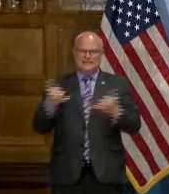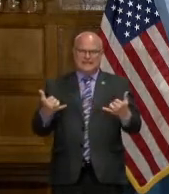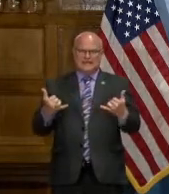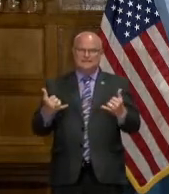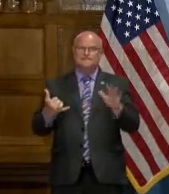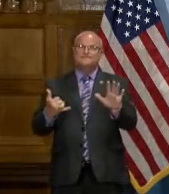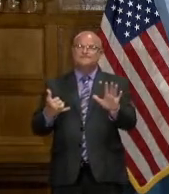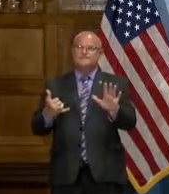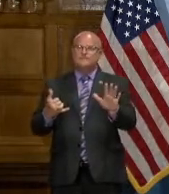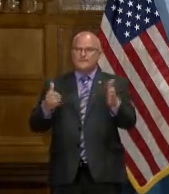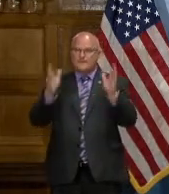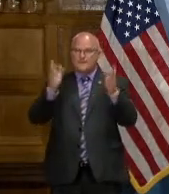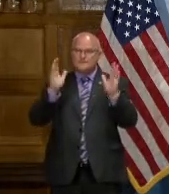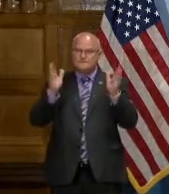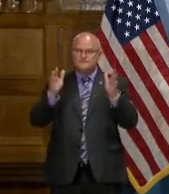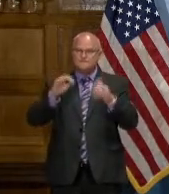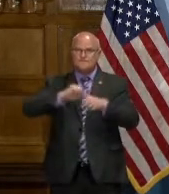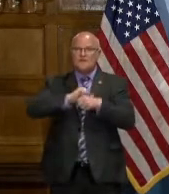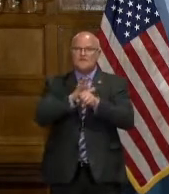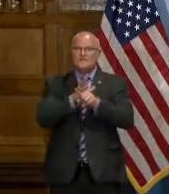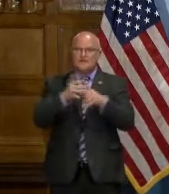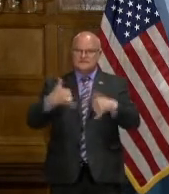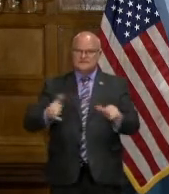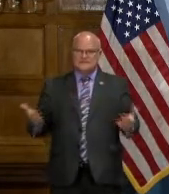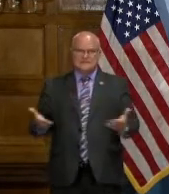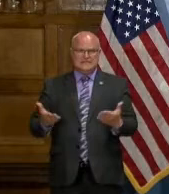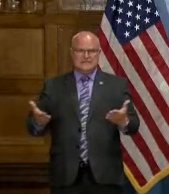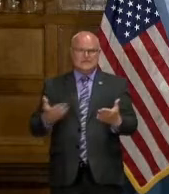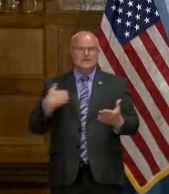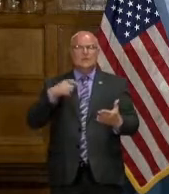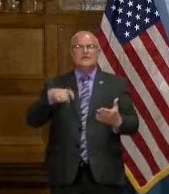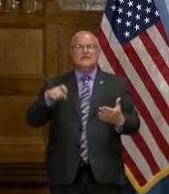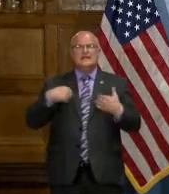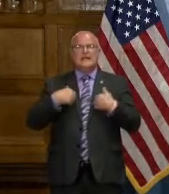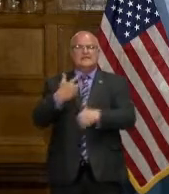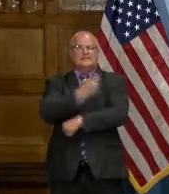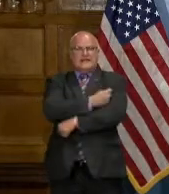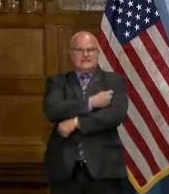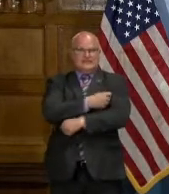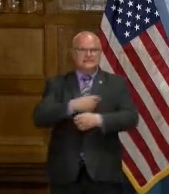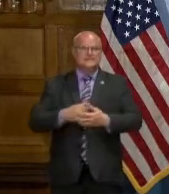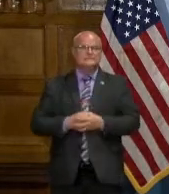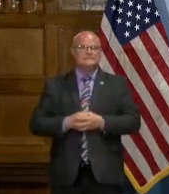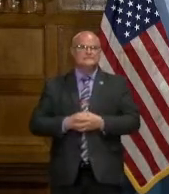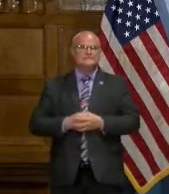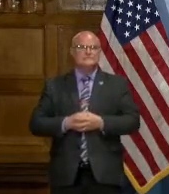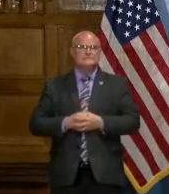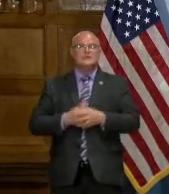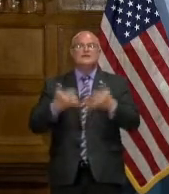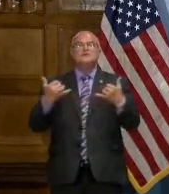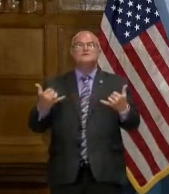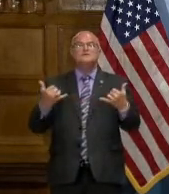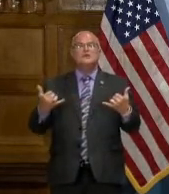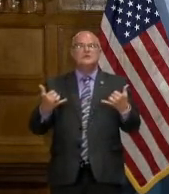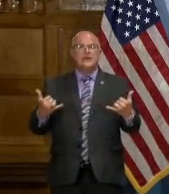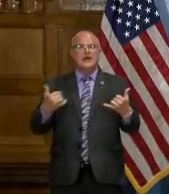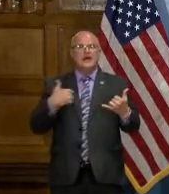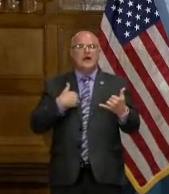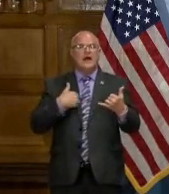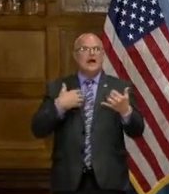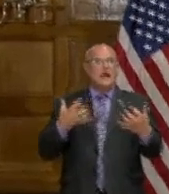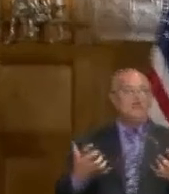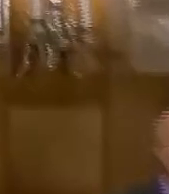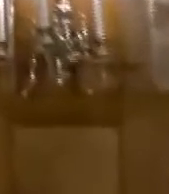So beware that the virus is still here and that we need to get our vaccination. With that, I wanted